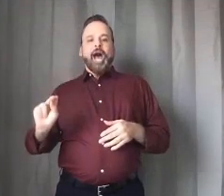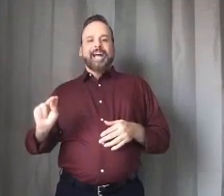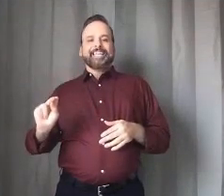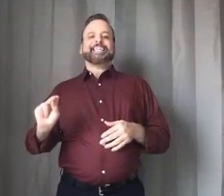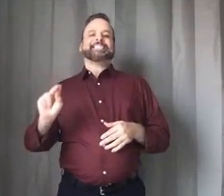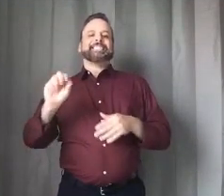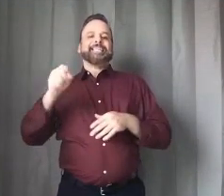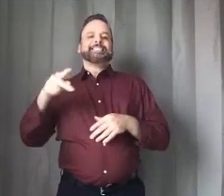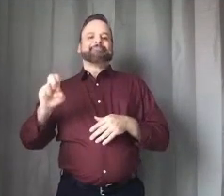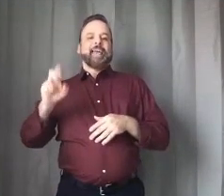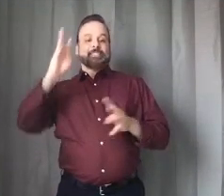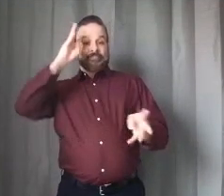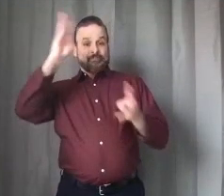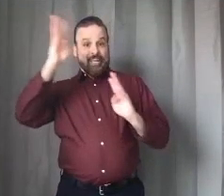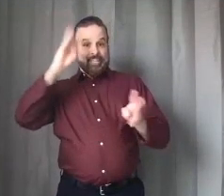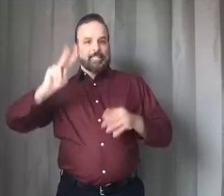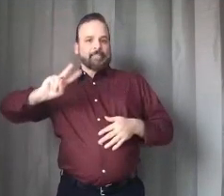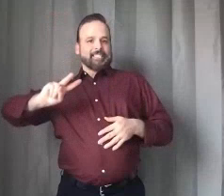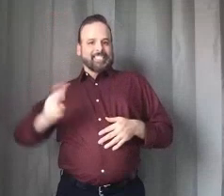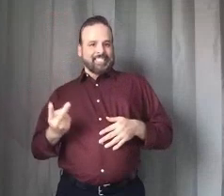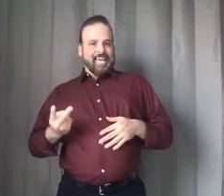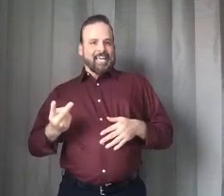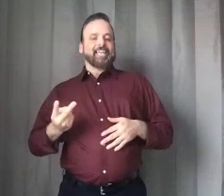out August 4th, 2020.